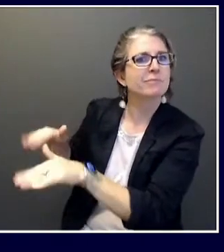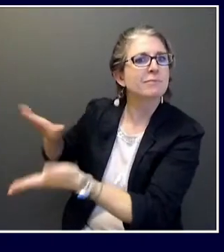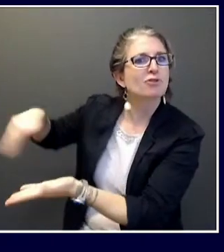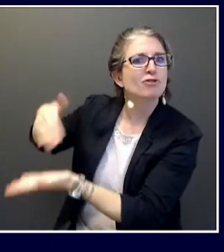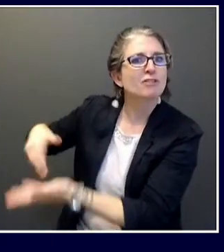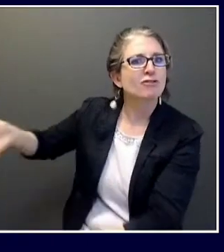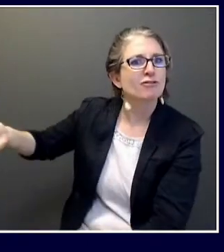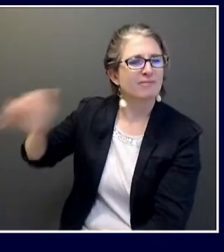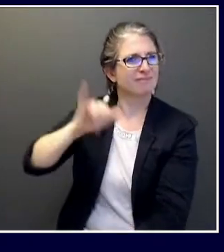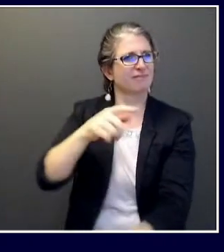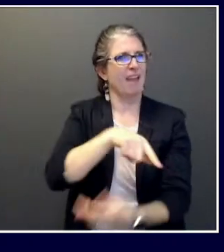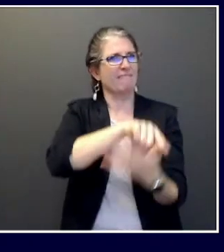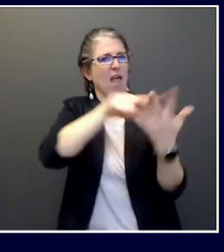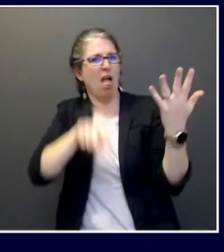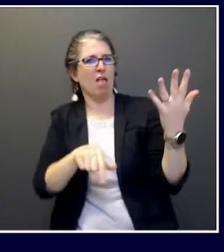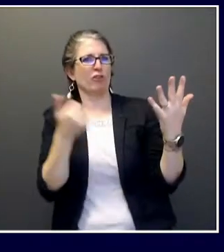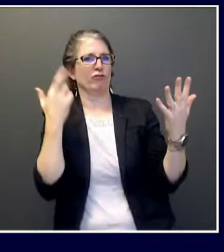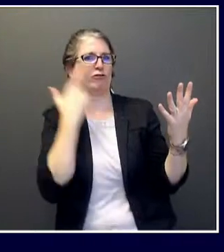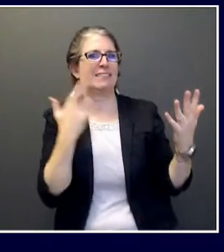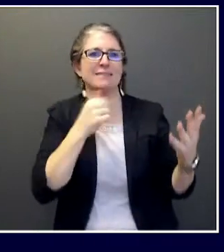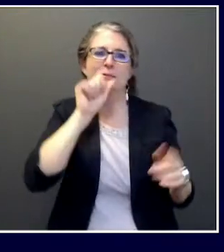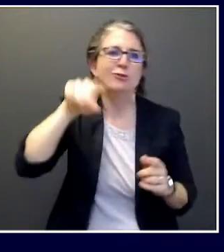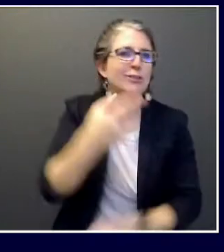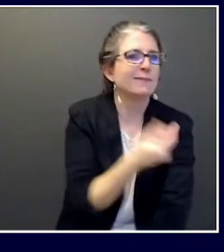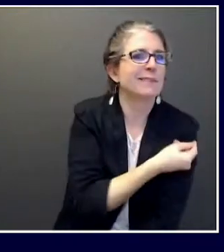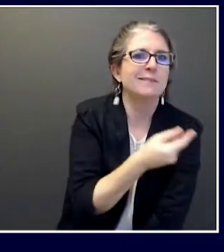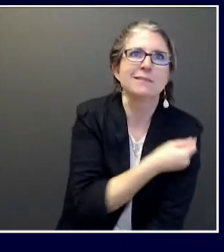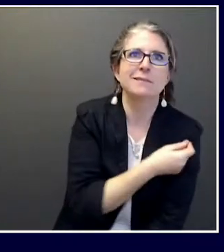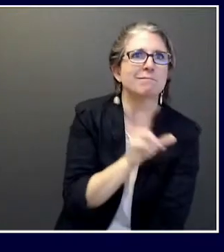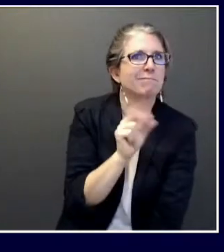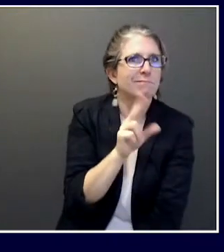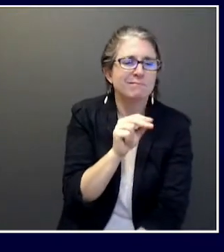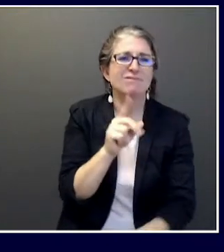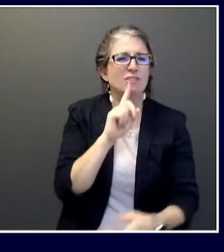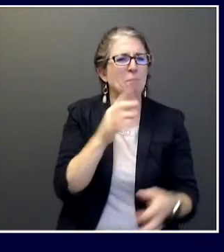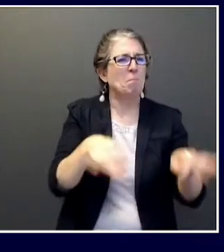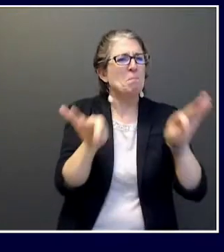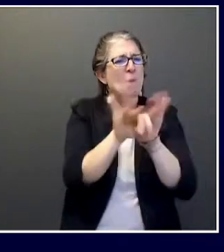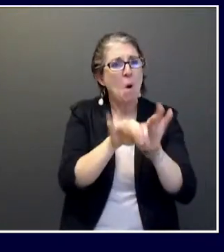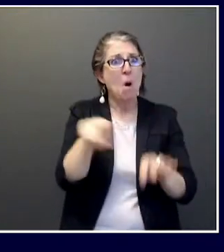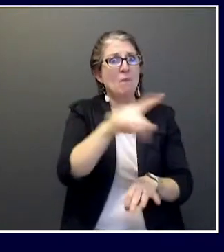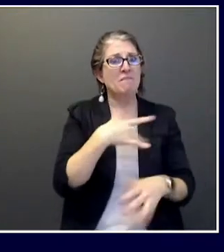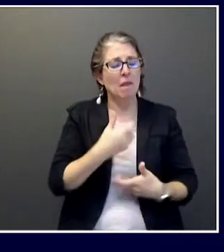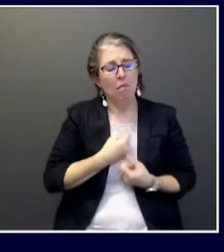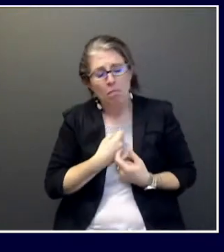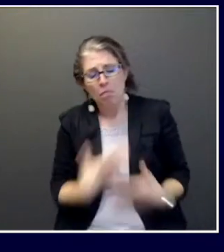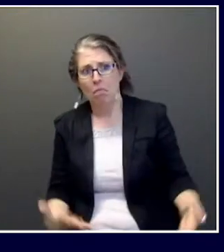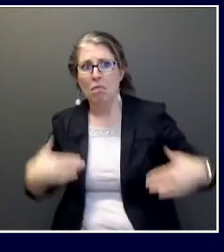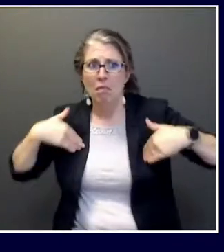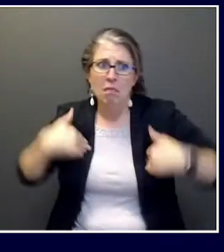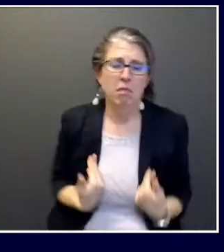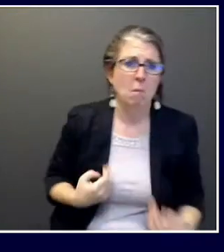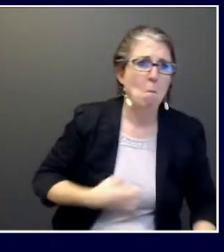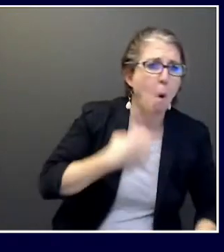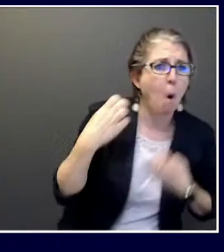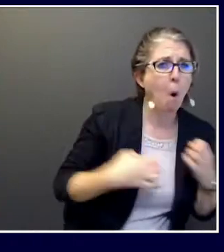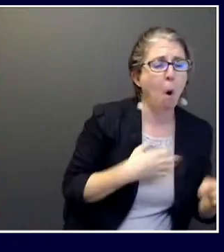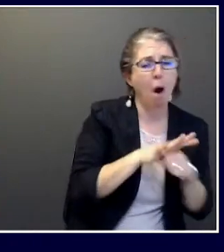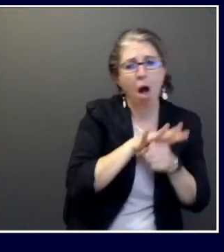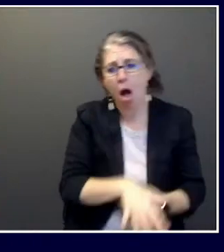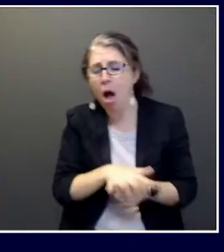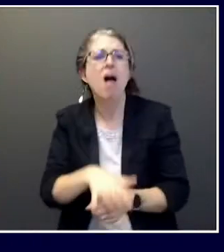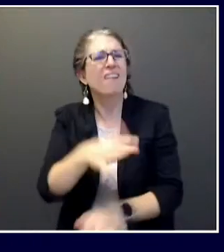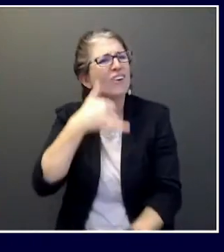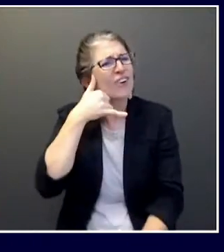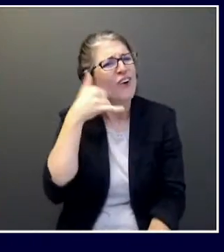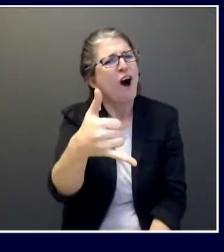emergency responders, other frontline staff that gives them support for dealing with these pandemic-related issues.